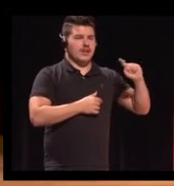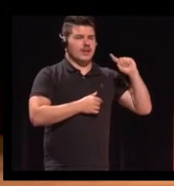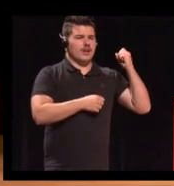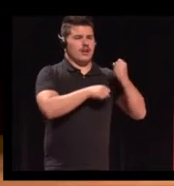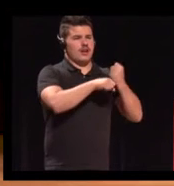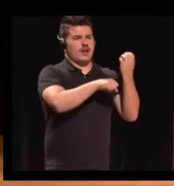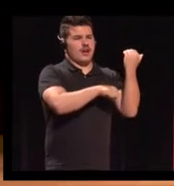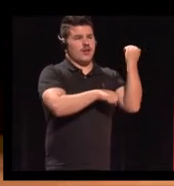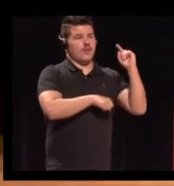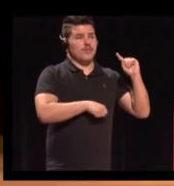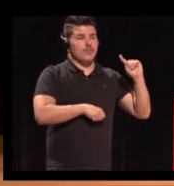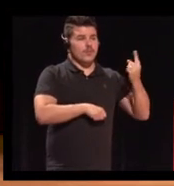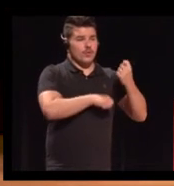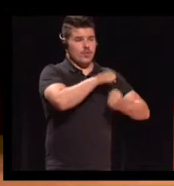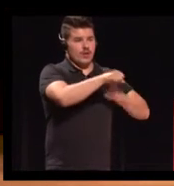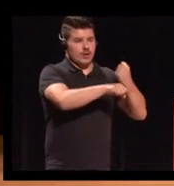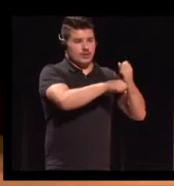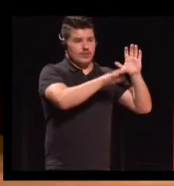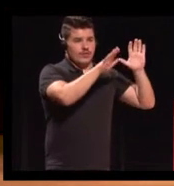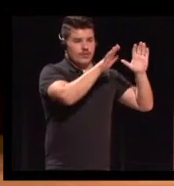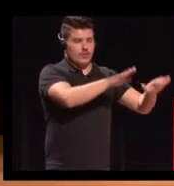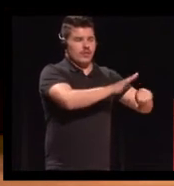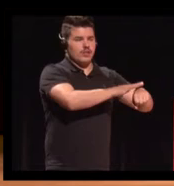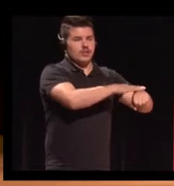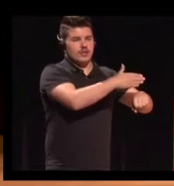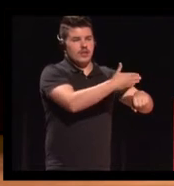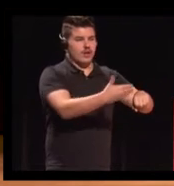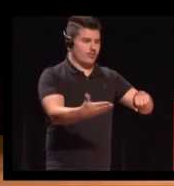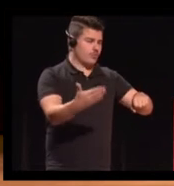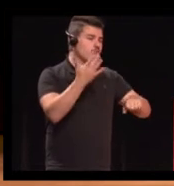Golden Age. And he's a Persian polymath.